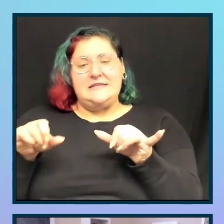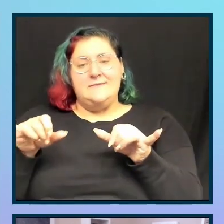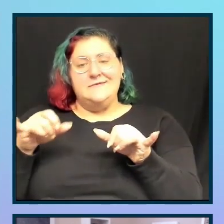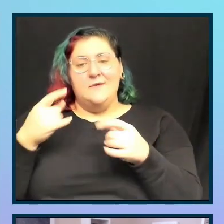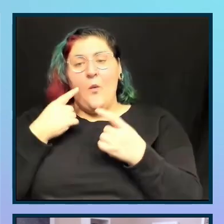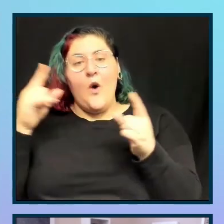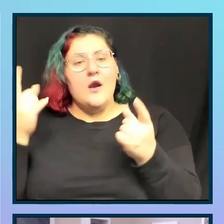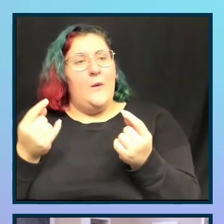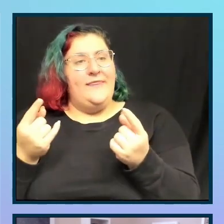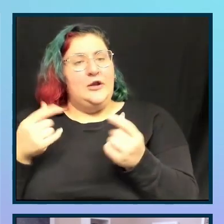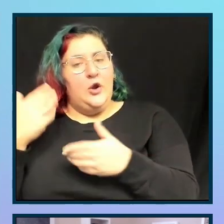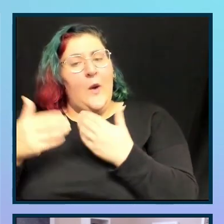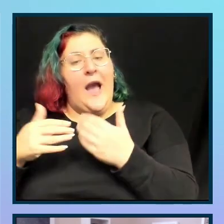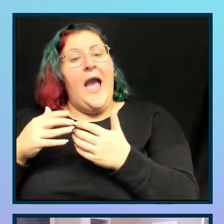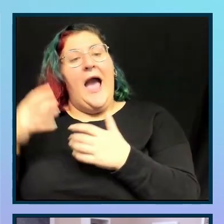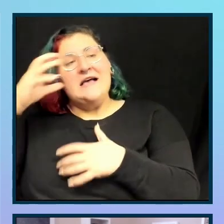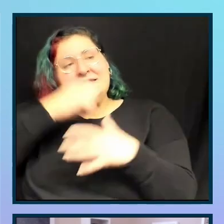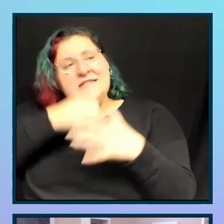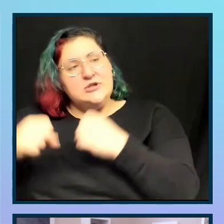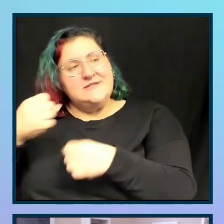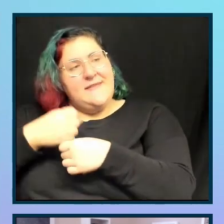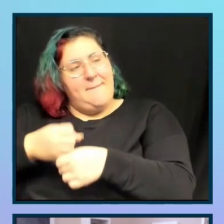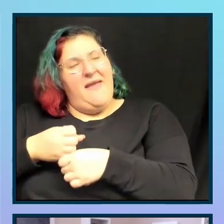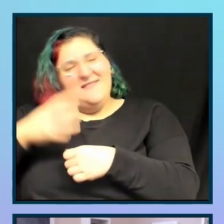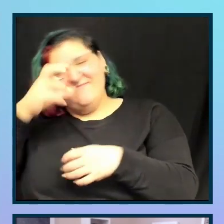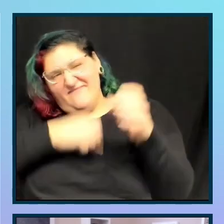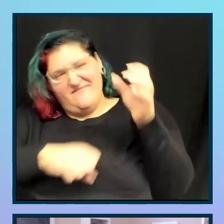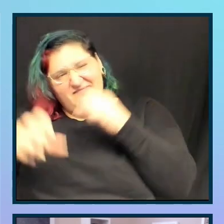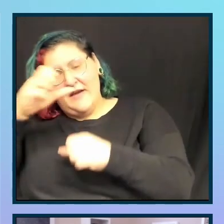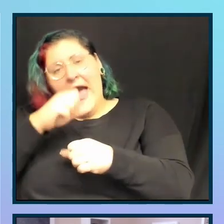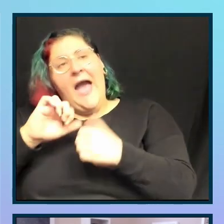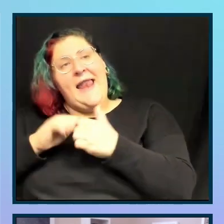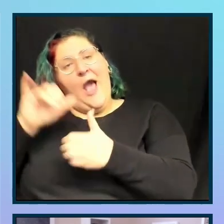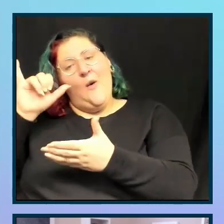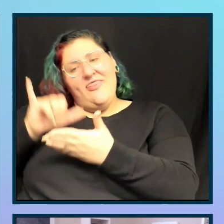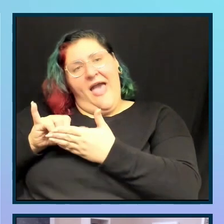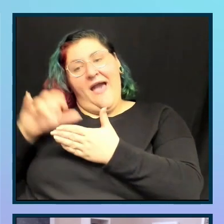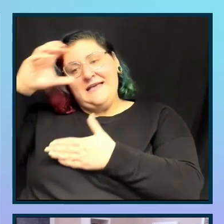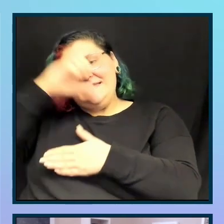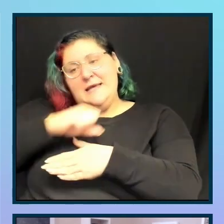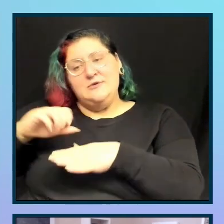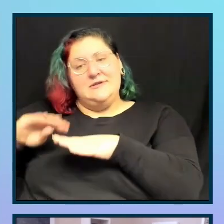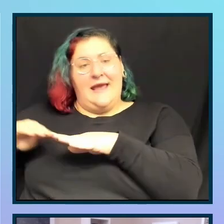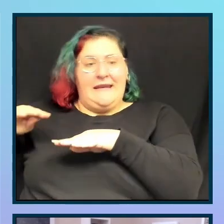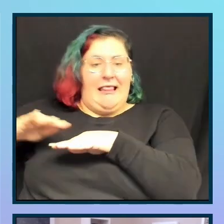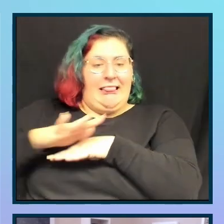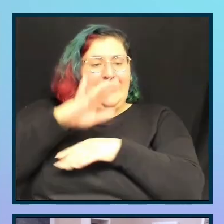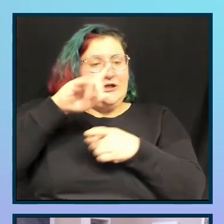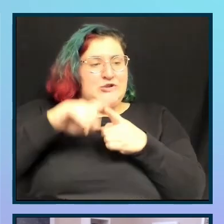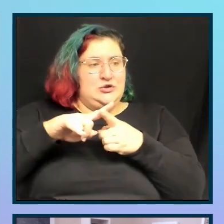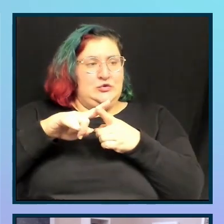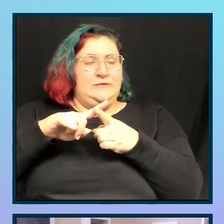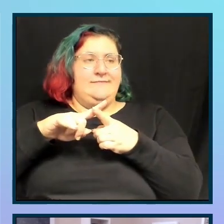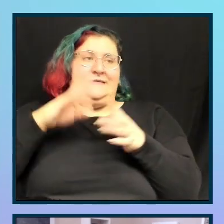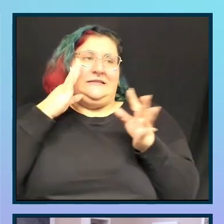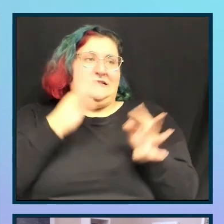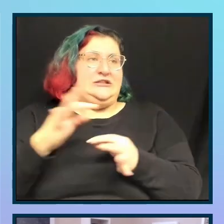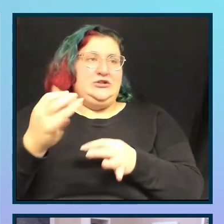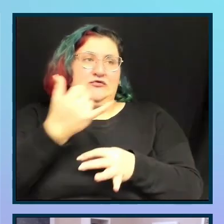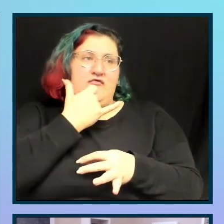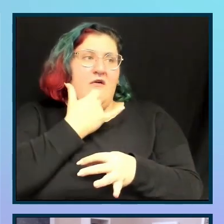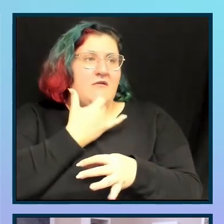poor conclusions that are poorly understood and where the AI system is not actually doing the thing that we expect it to be